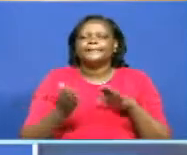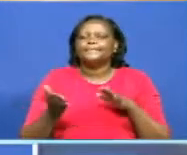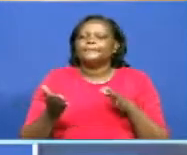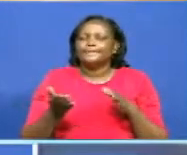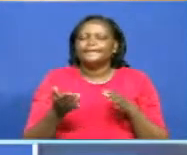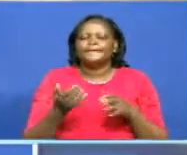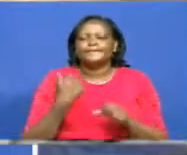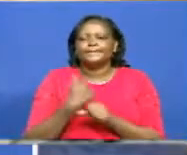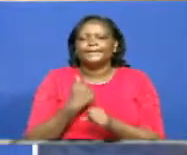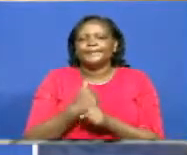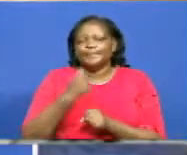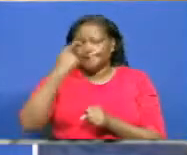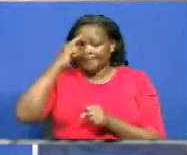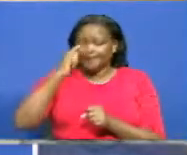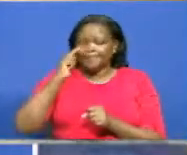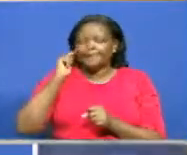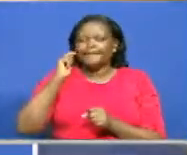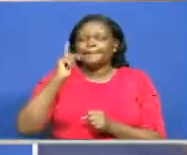the Western region.